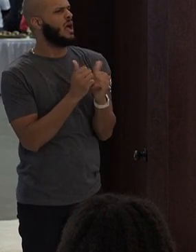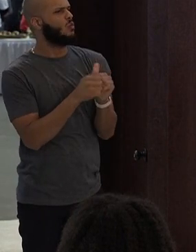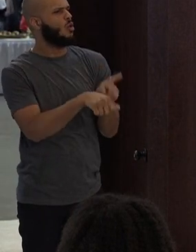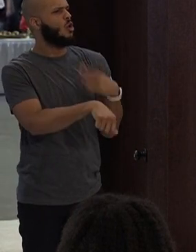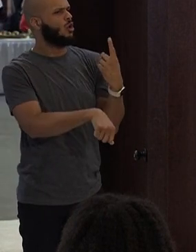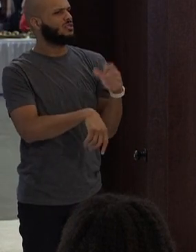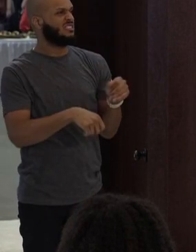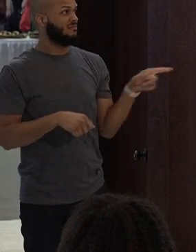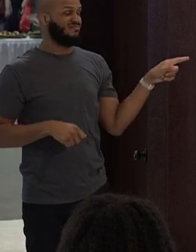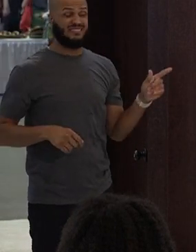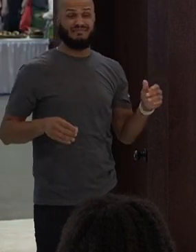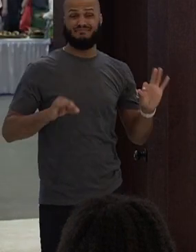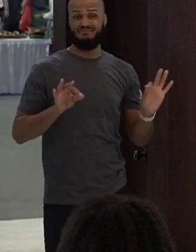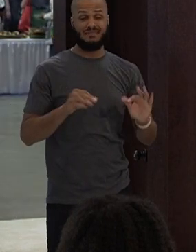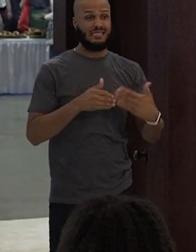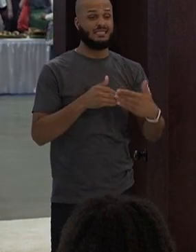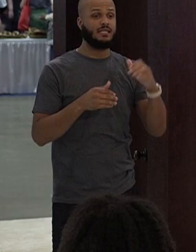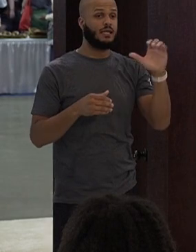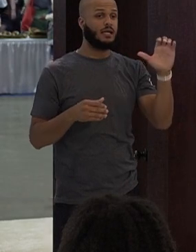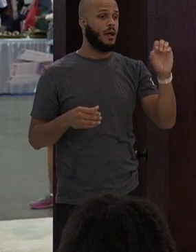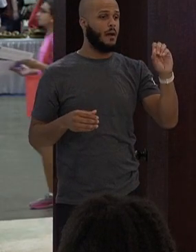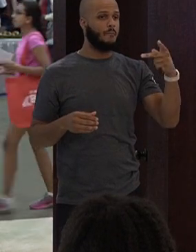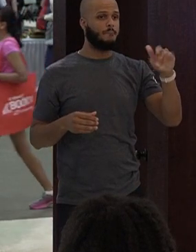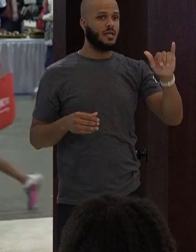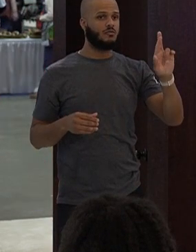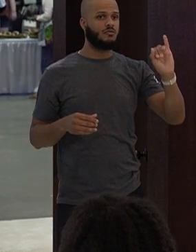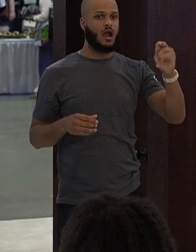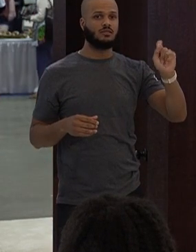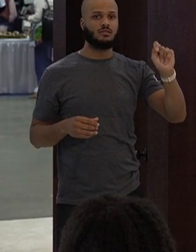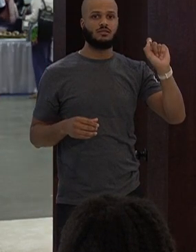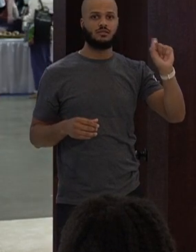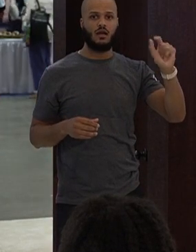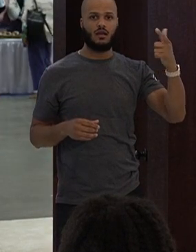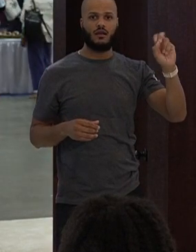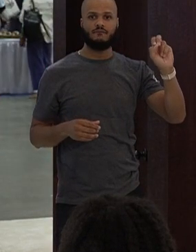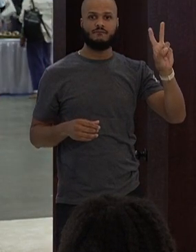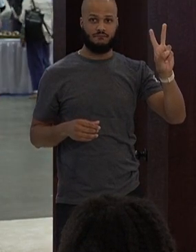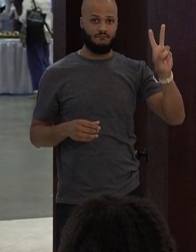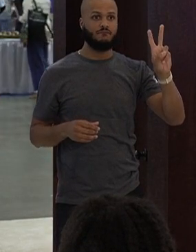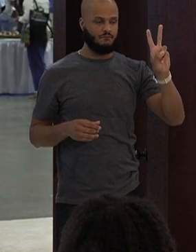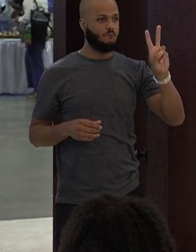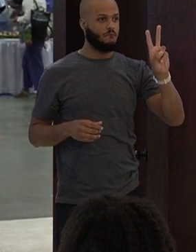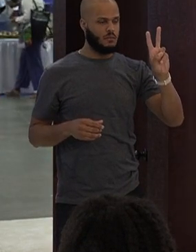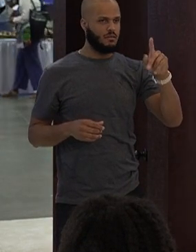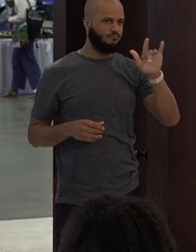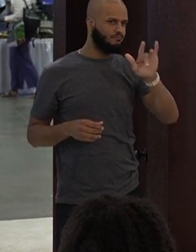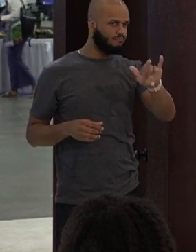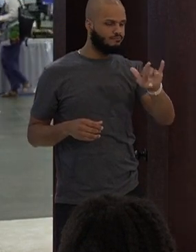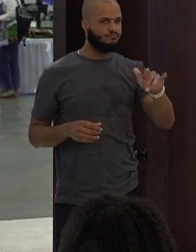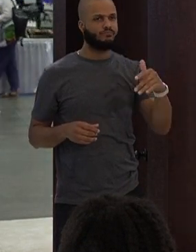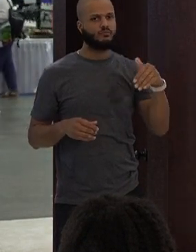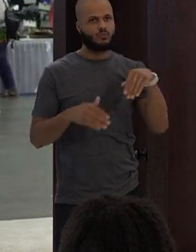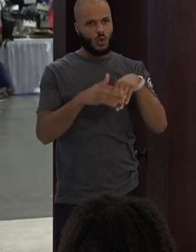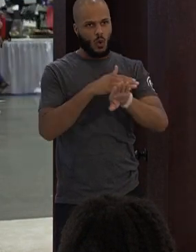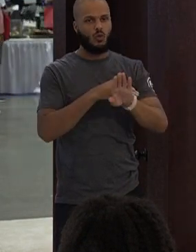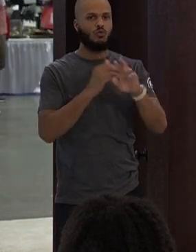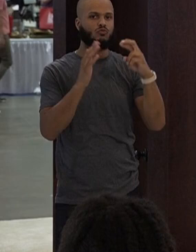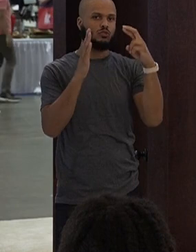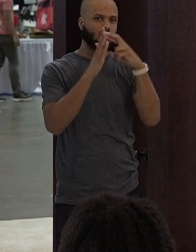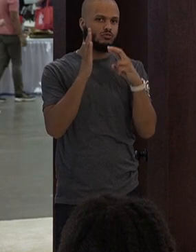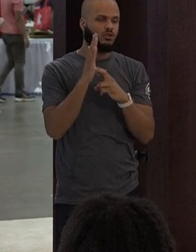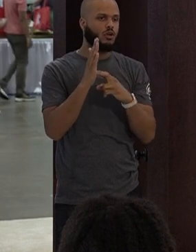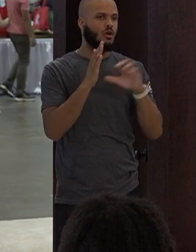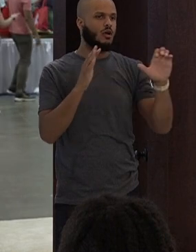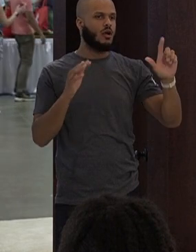Yeah, super easy. Copyright.gov, copyright.ht, copyright.gov. You go there, register a